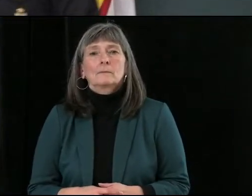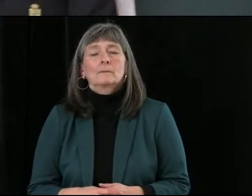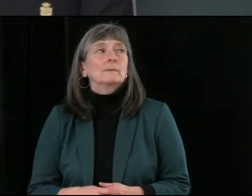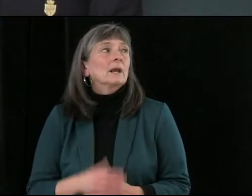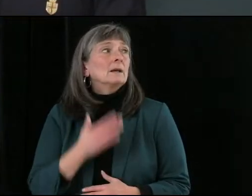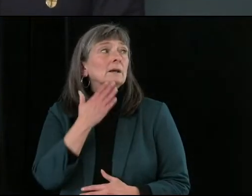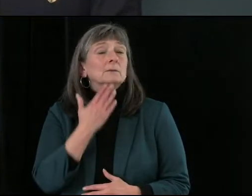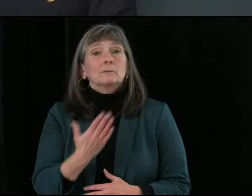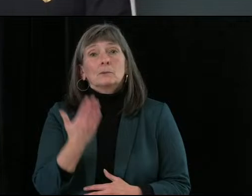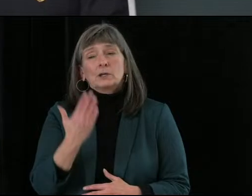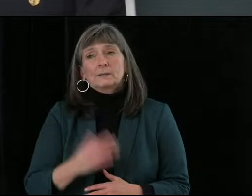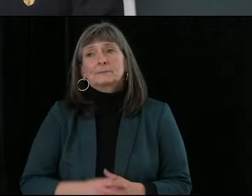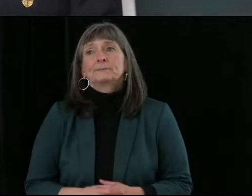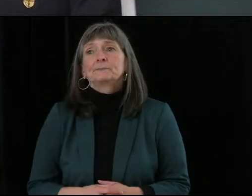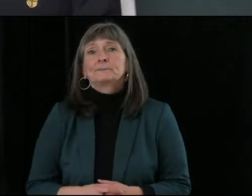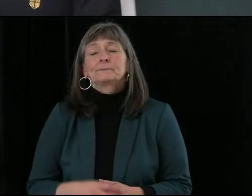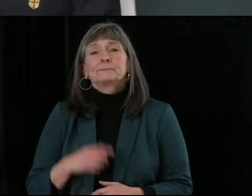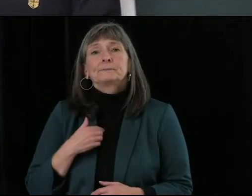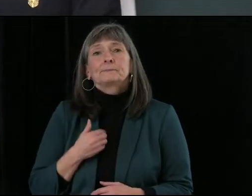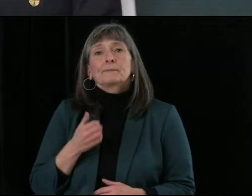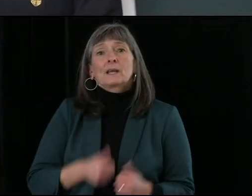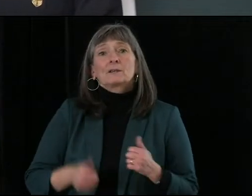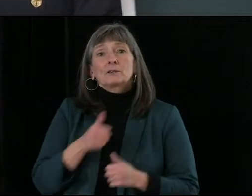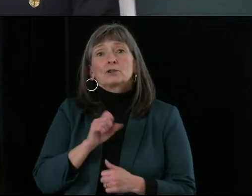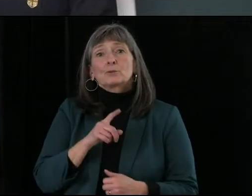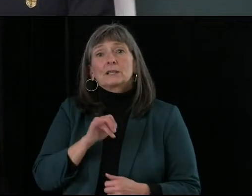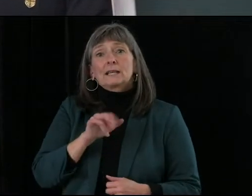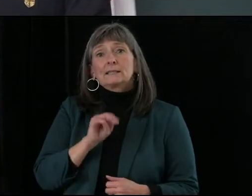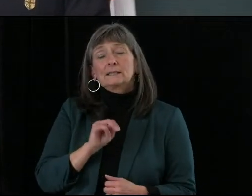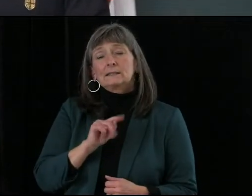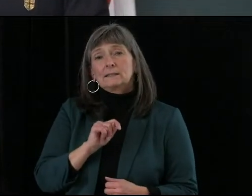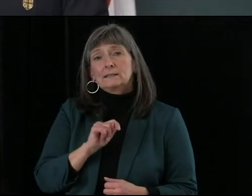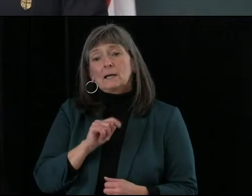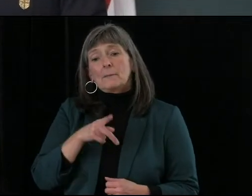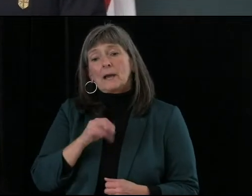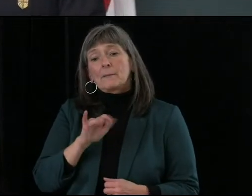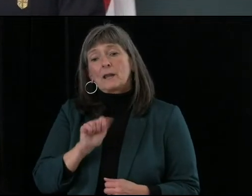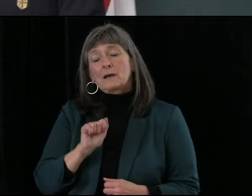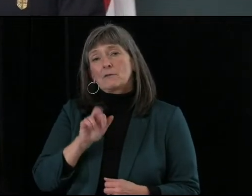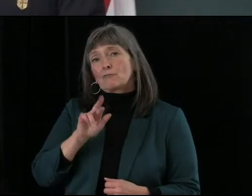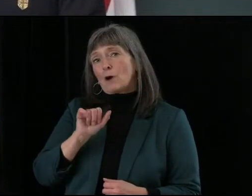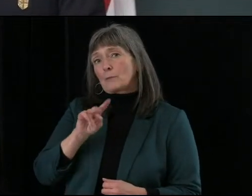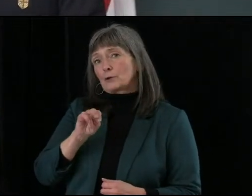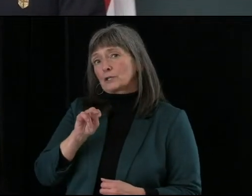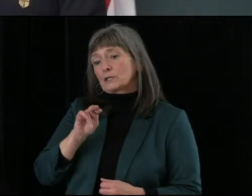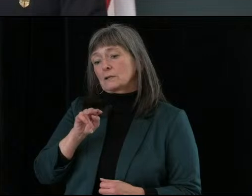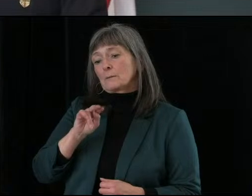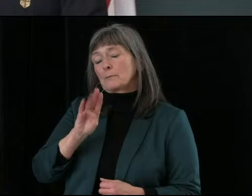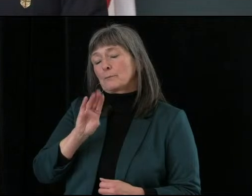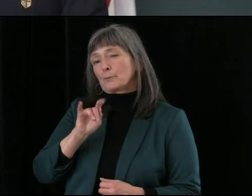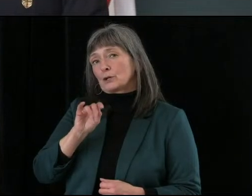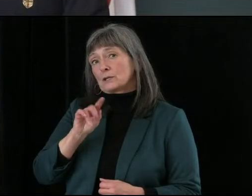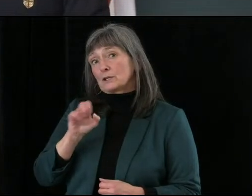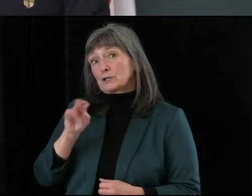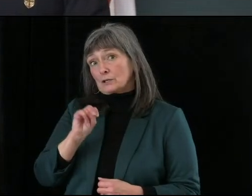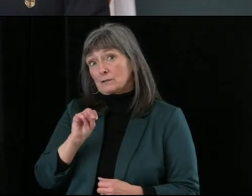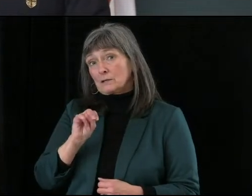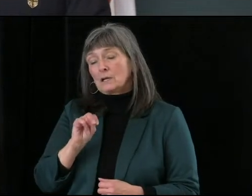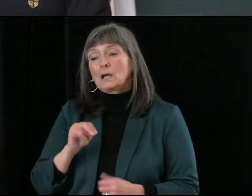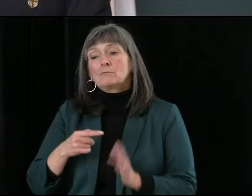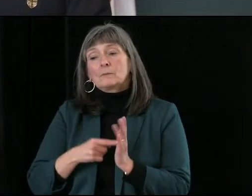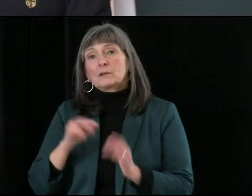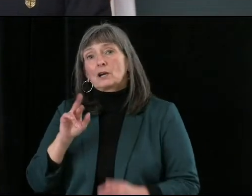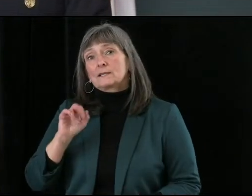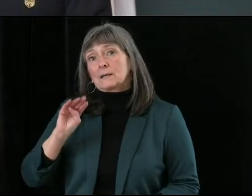Good morning. I am Superintendent Pamela Robinson, and I am pleased to be here on behalf of the RCMP of Newfoundland